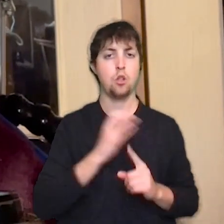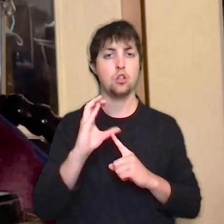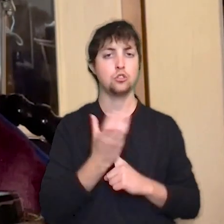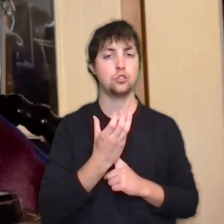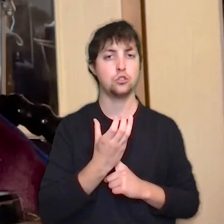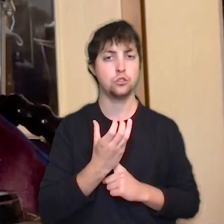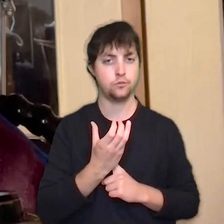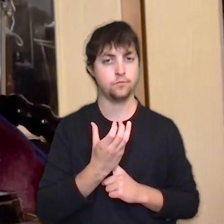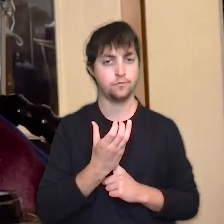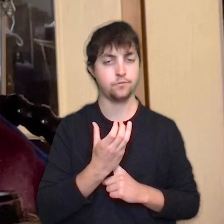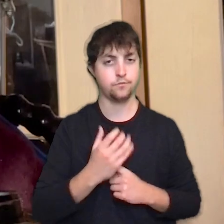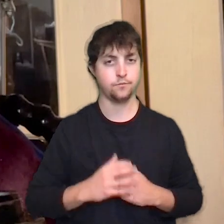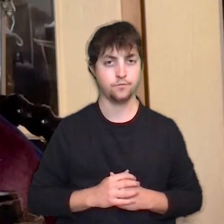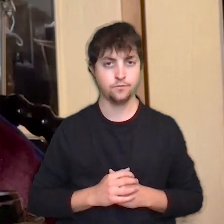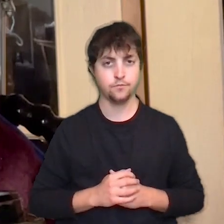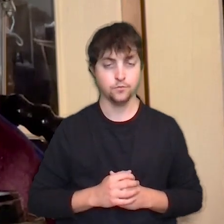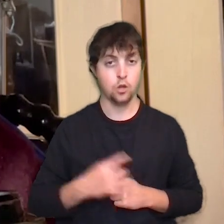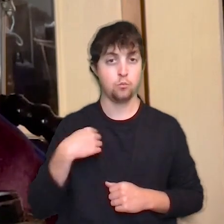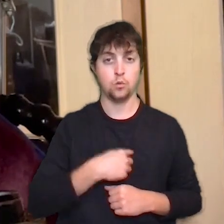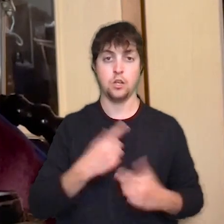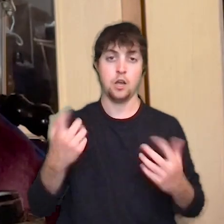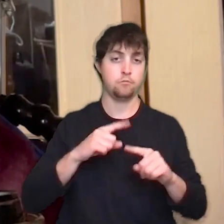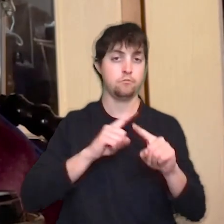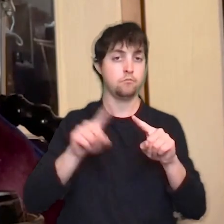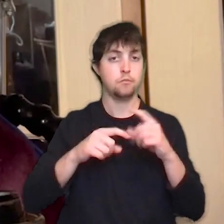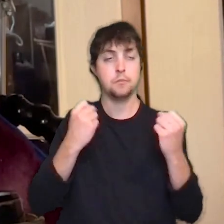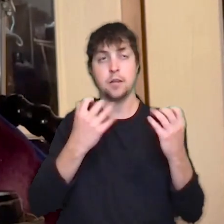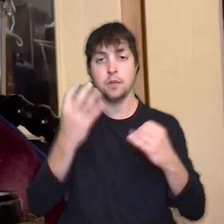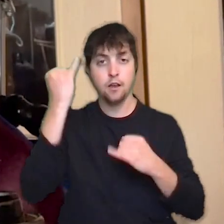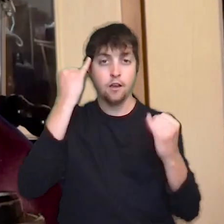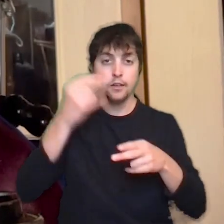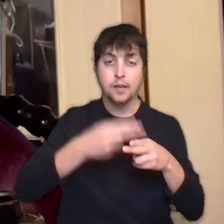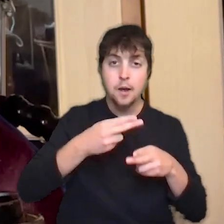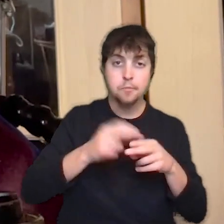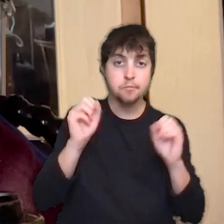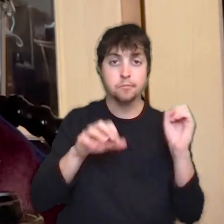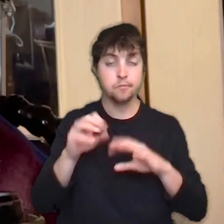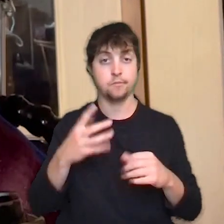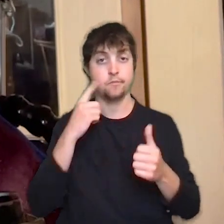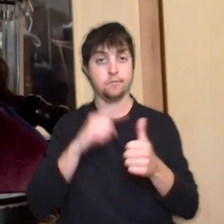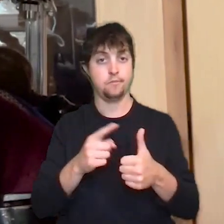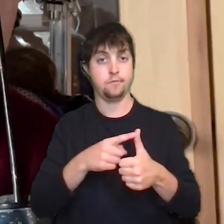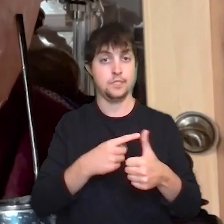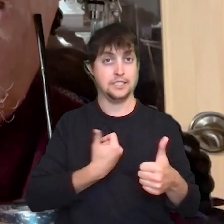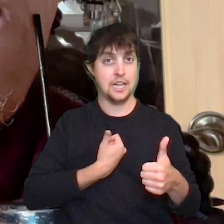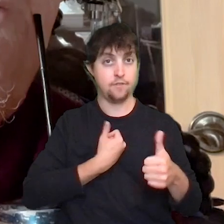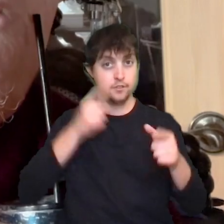baked into our culture. We came to know the idea by many names, right?